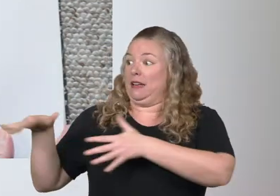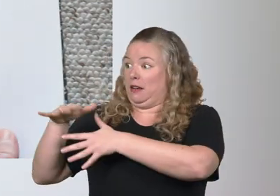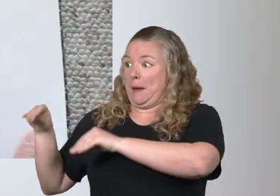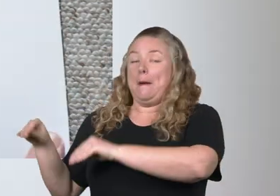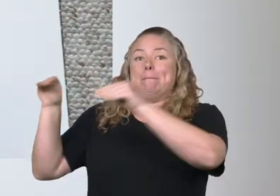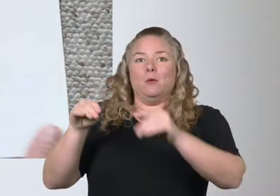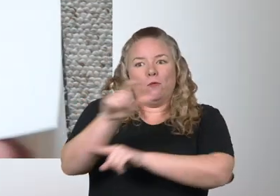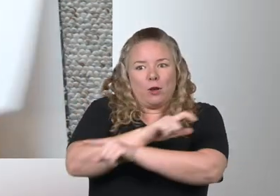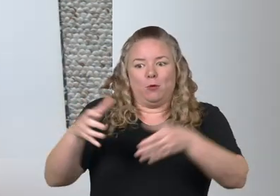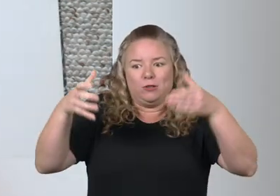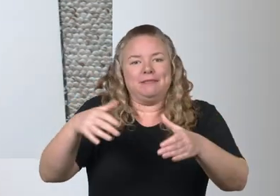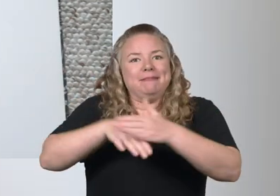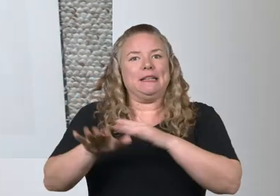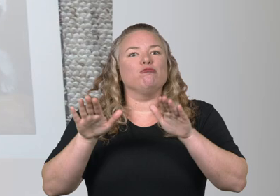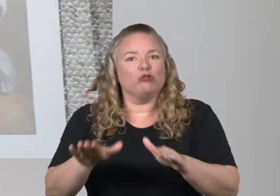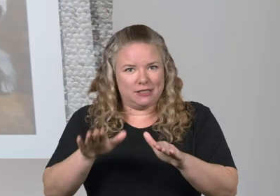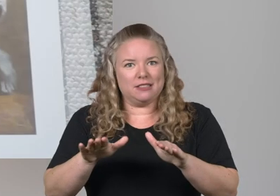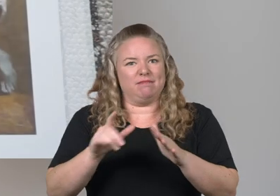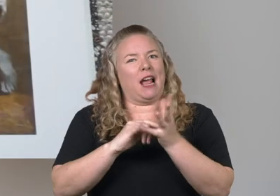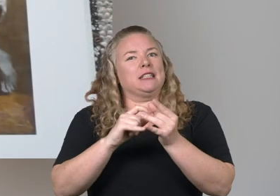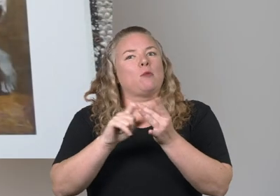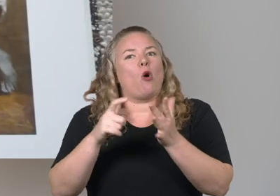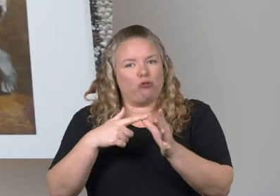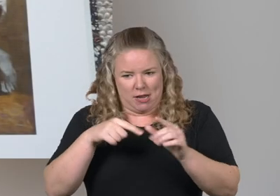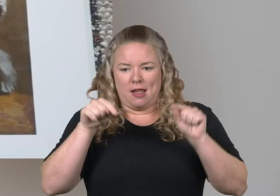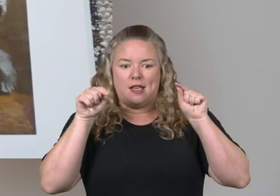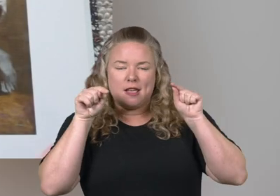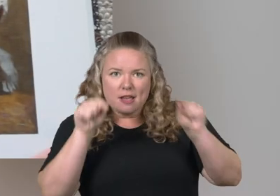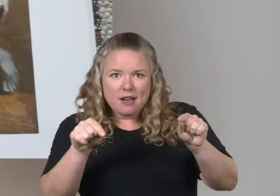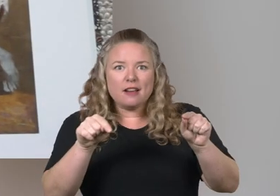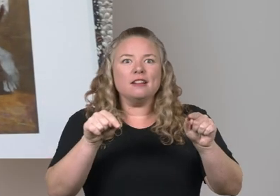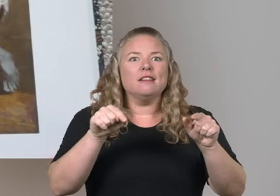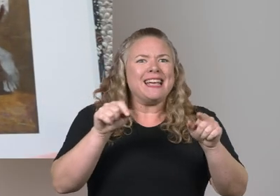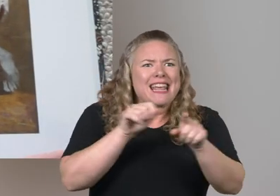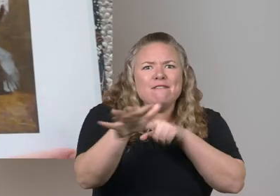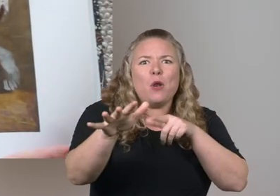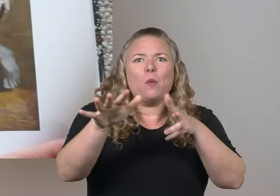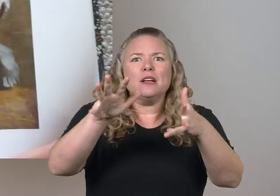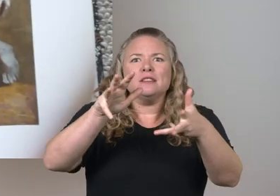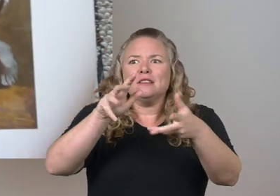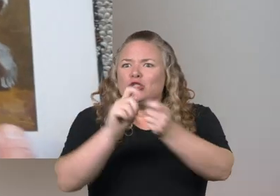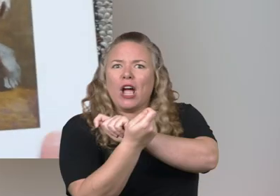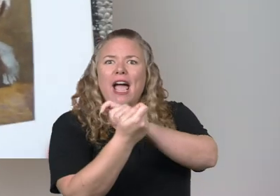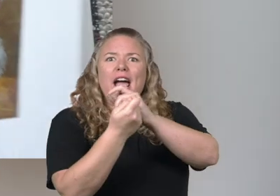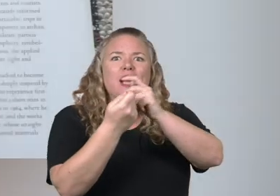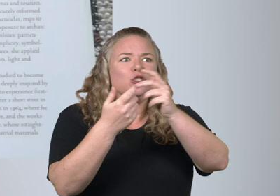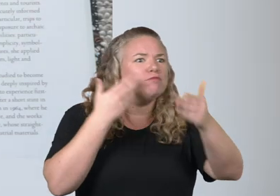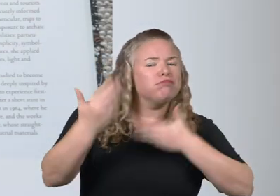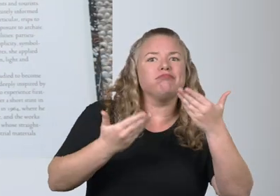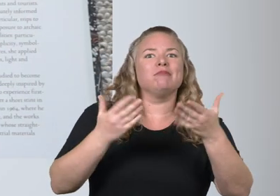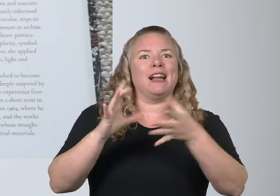came from diasporic communities in Britain had shaped and contributed to a narrative of British